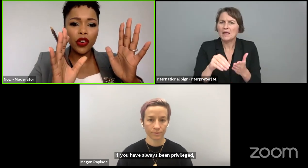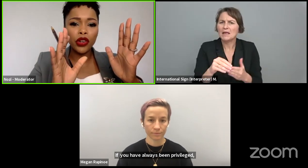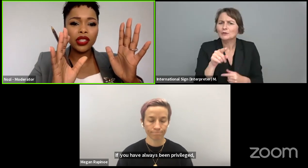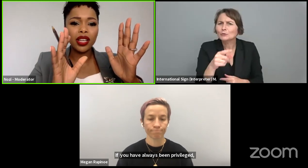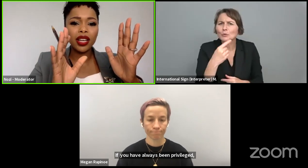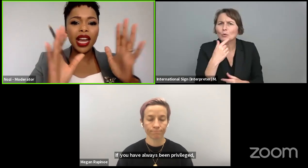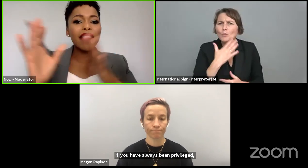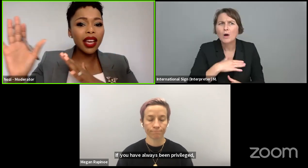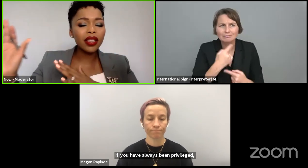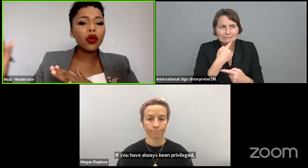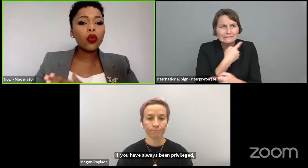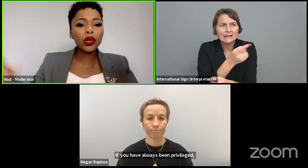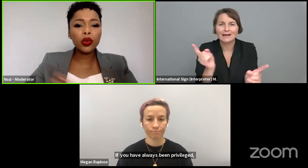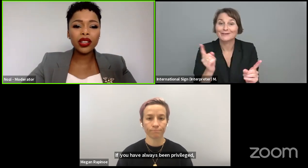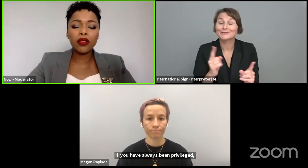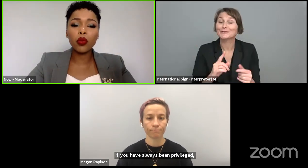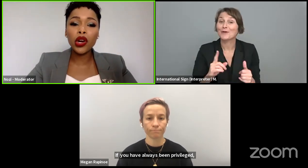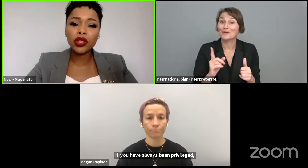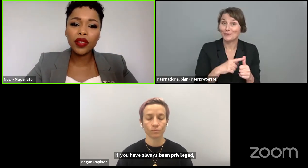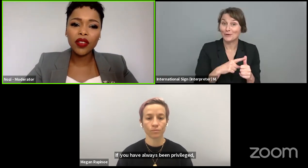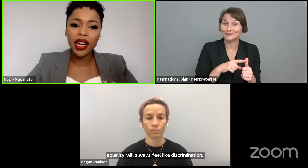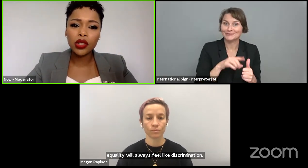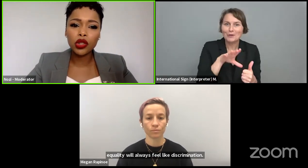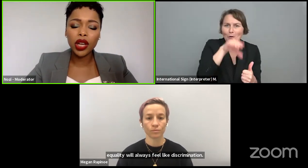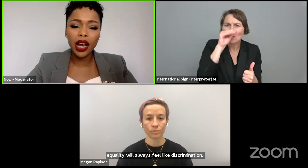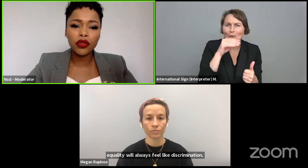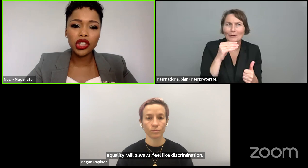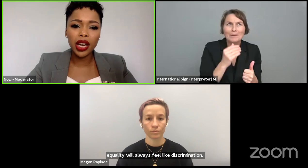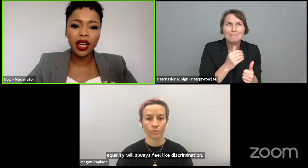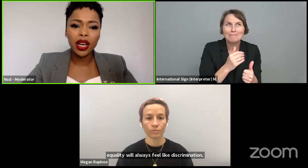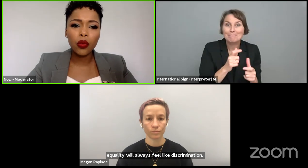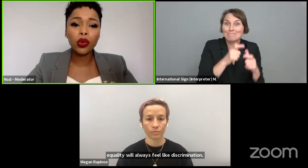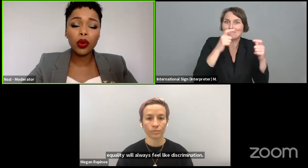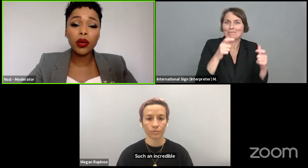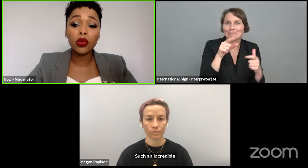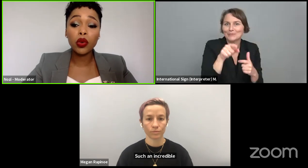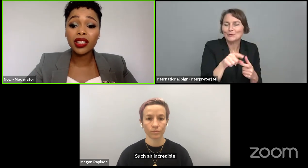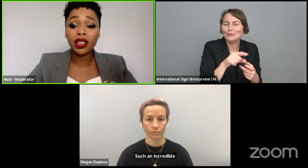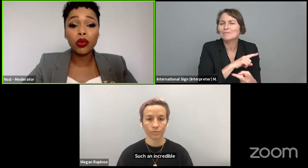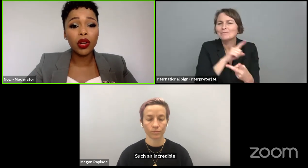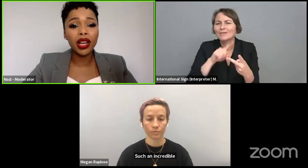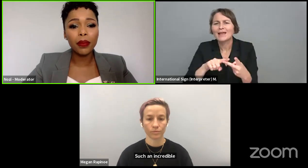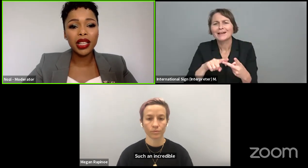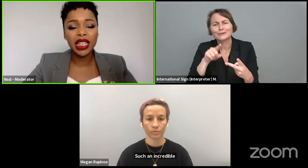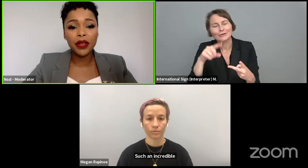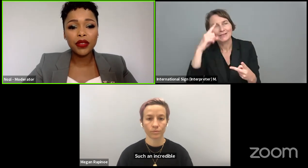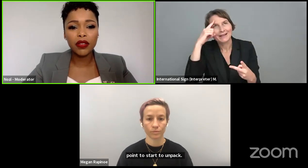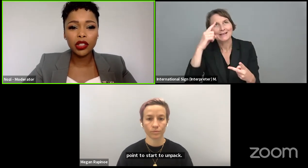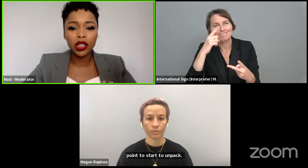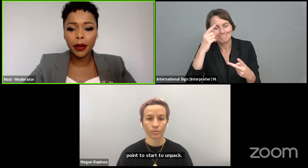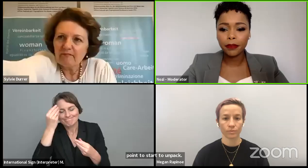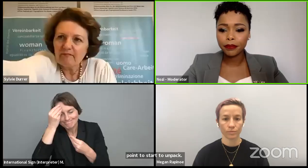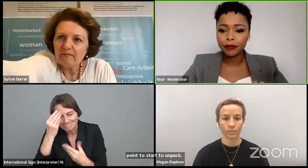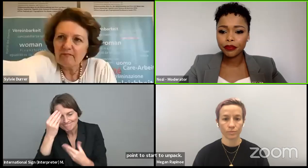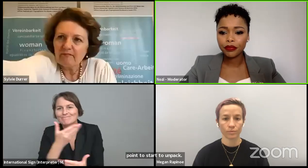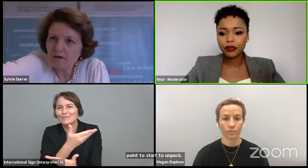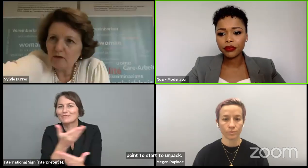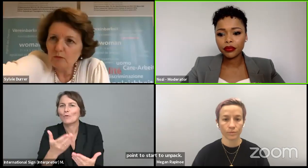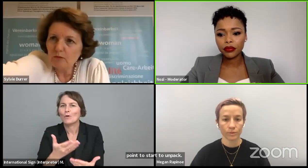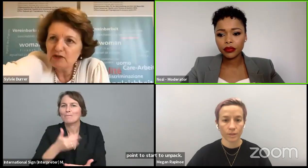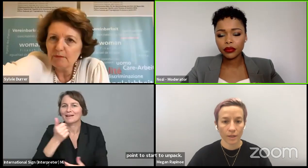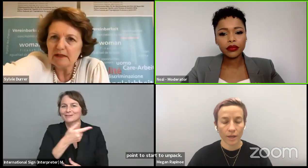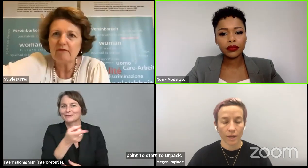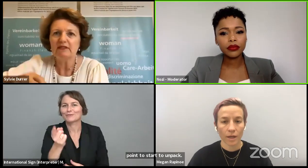so first? And then what words of advice would you have to share with women who are still rolling up their sleeves even today?